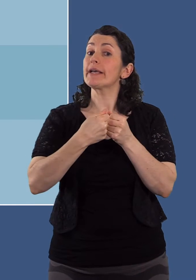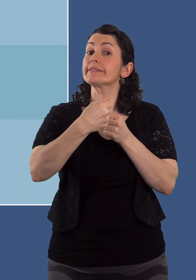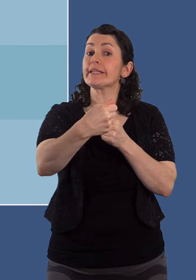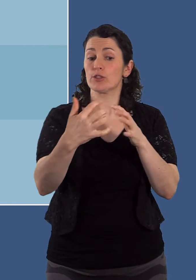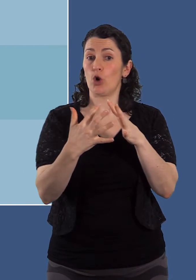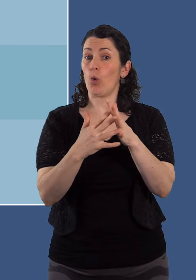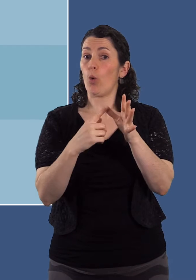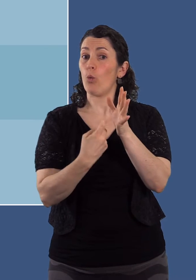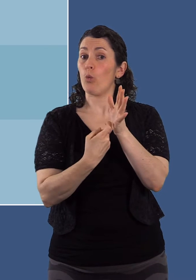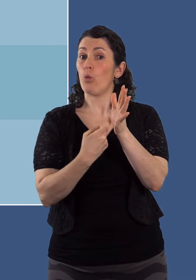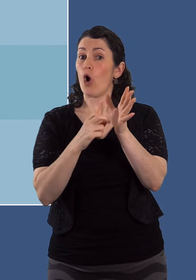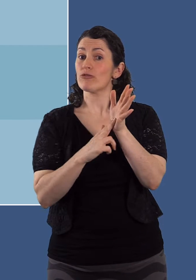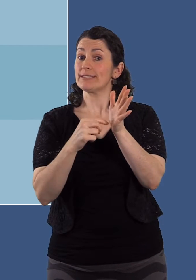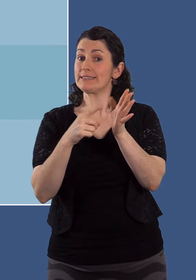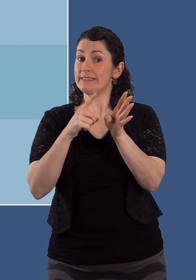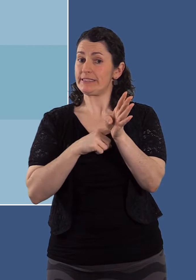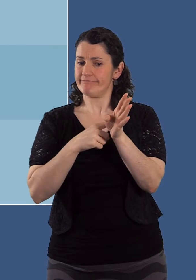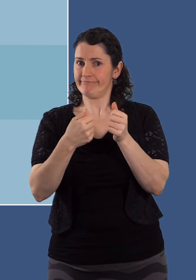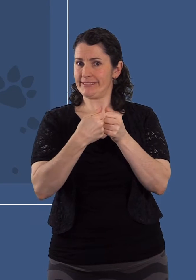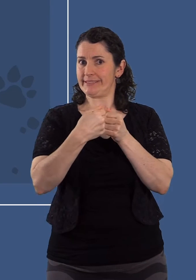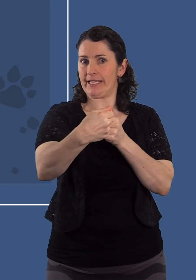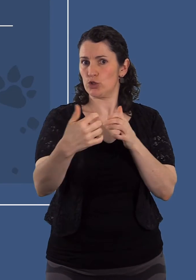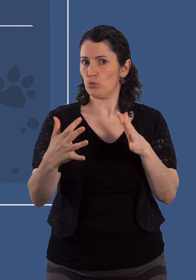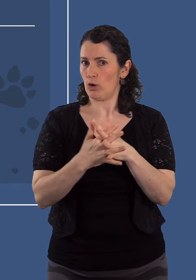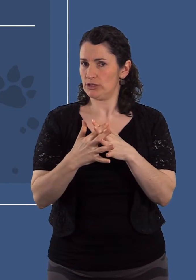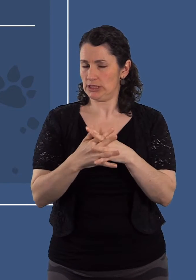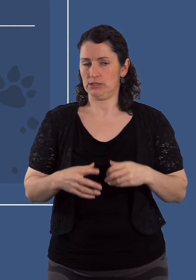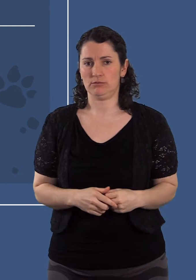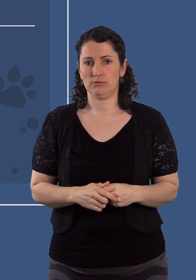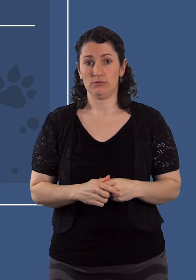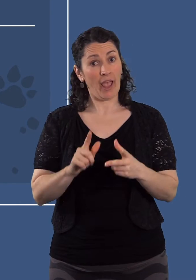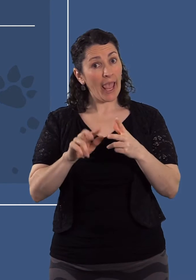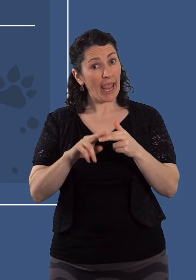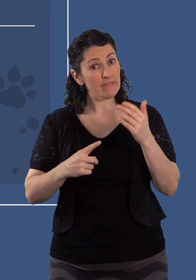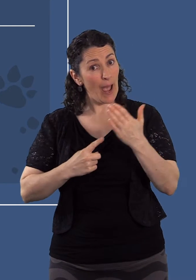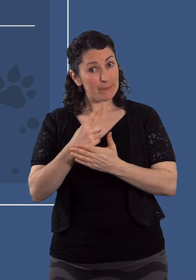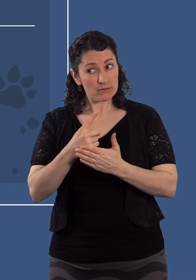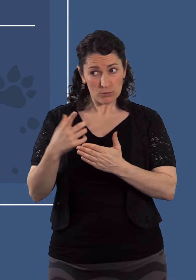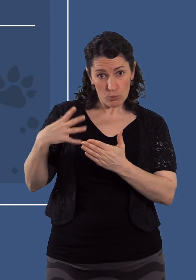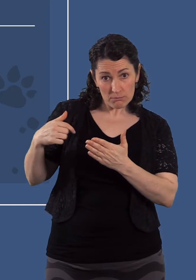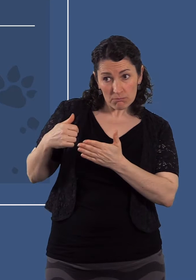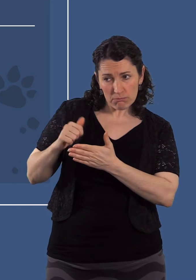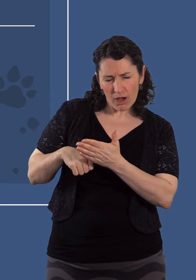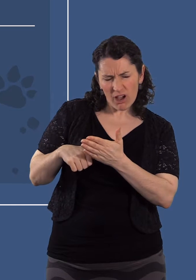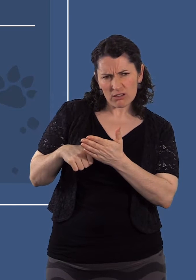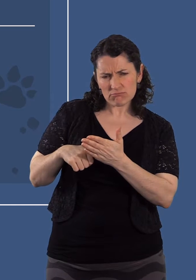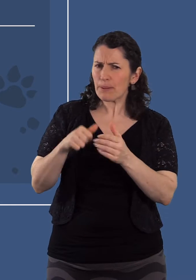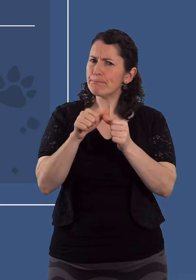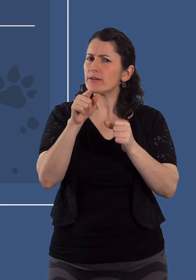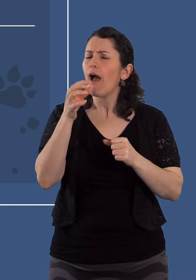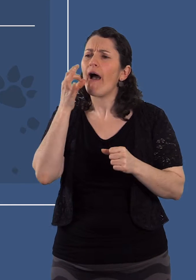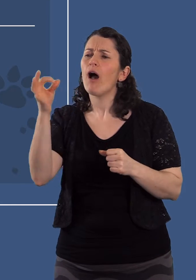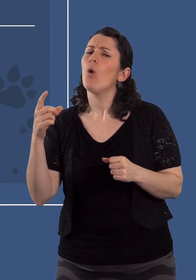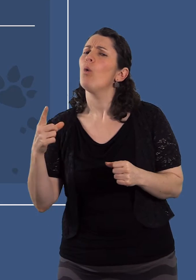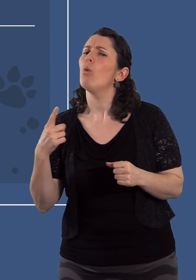for a longer period of time. This is known as an extended warranty. If you are offered an extended warranty, always